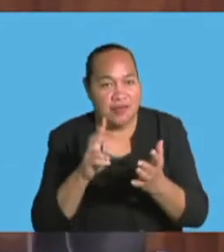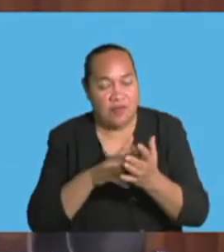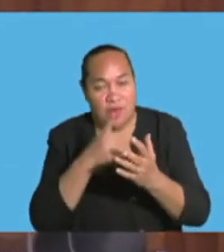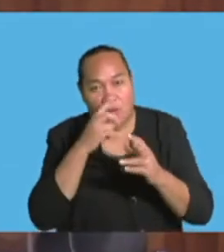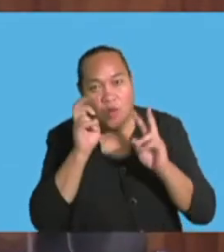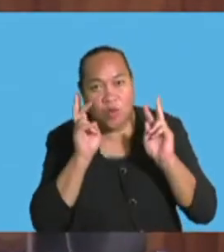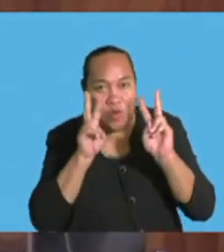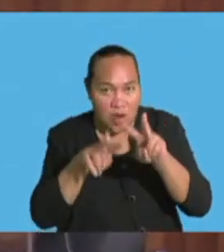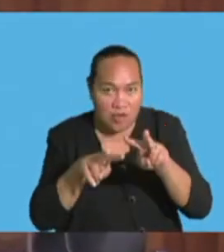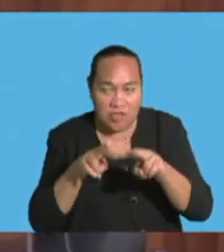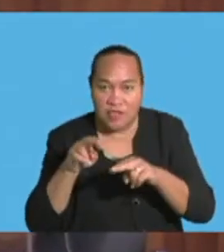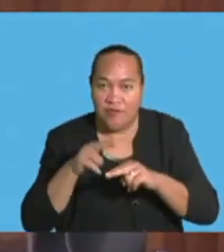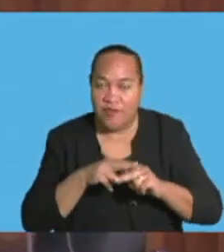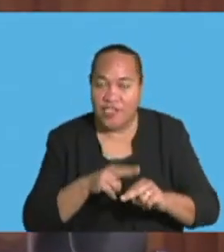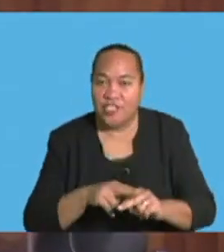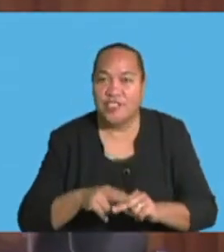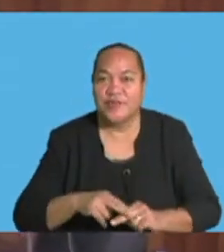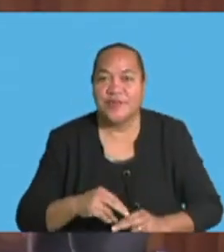Fiji.